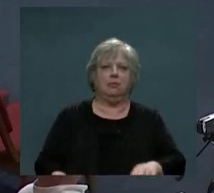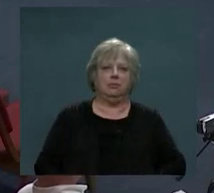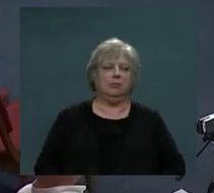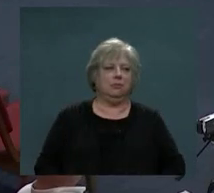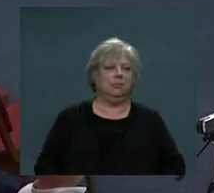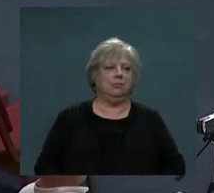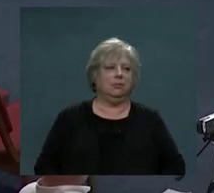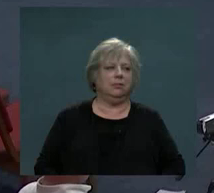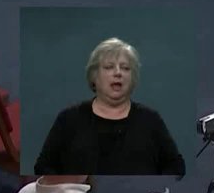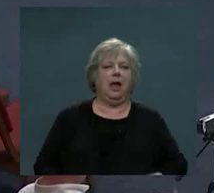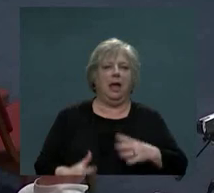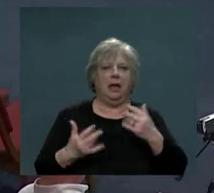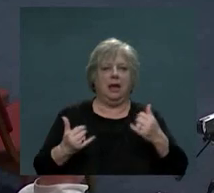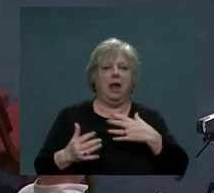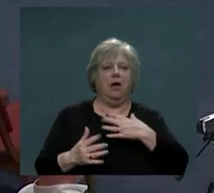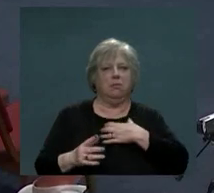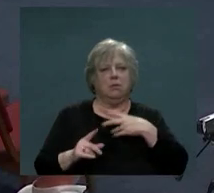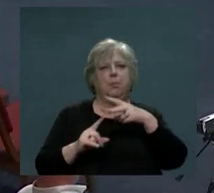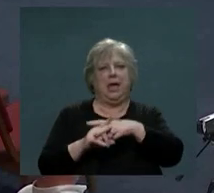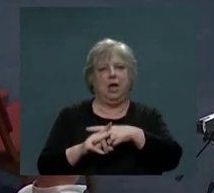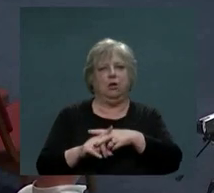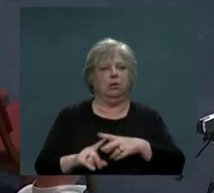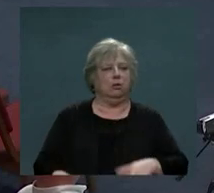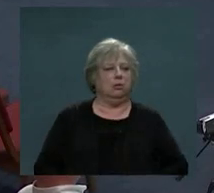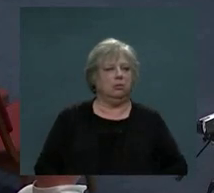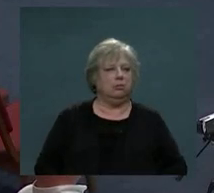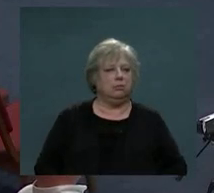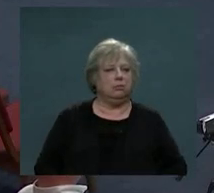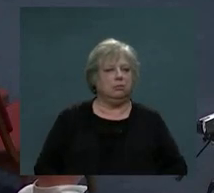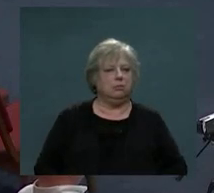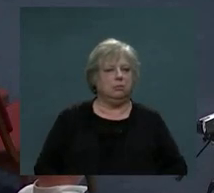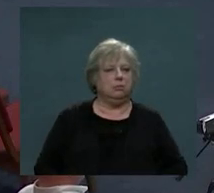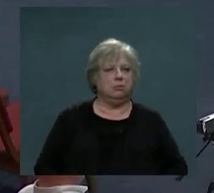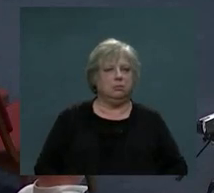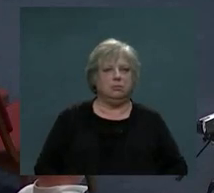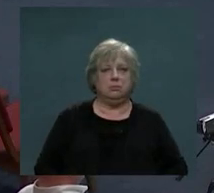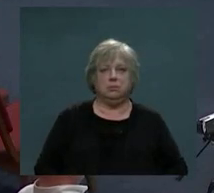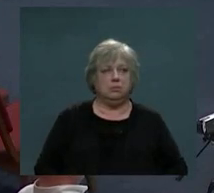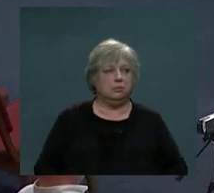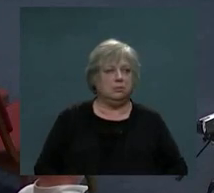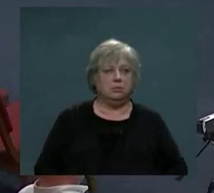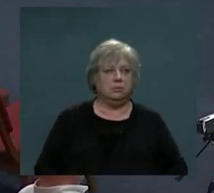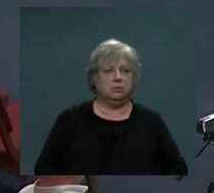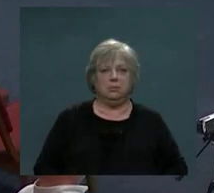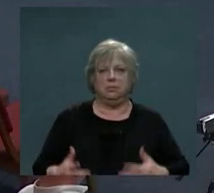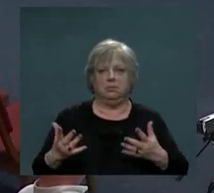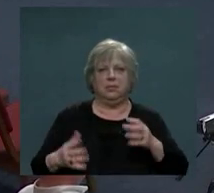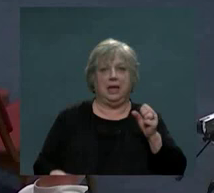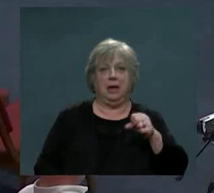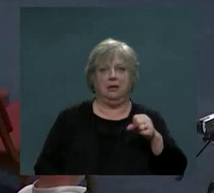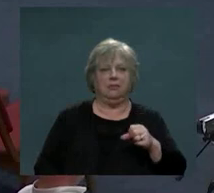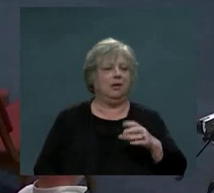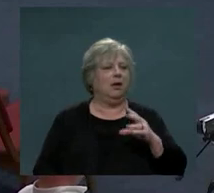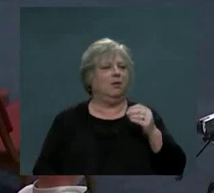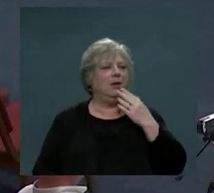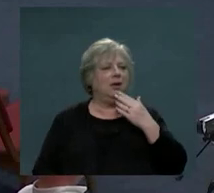And this is being appealed. And all the people. Yes. Okay. Thank